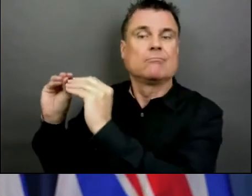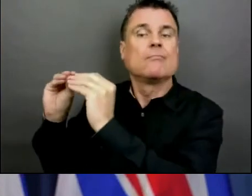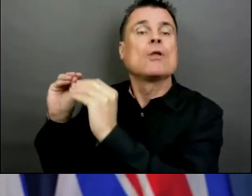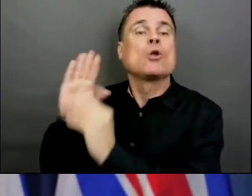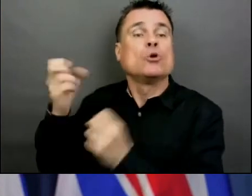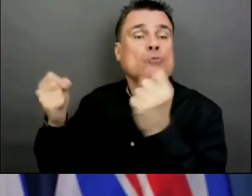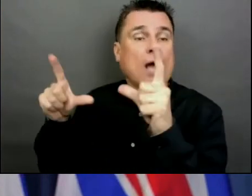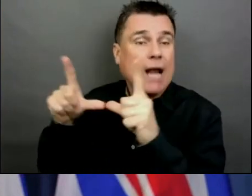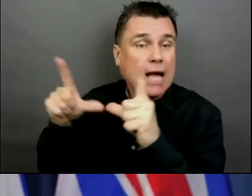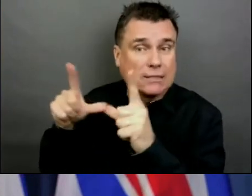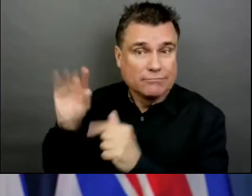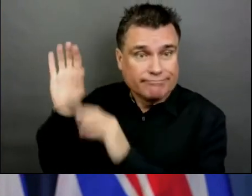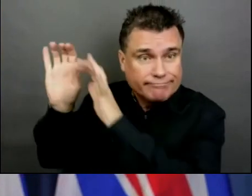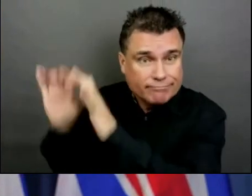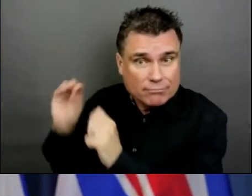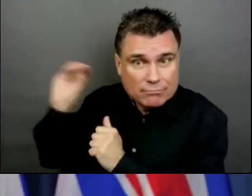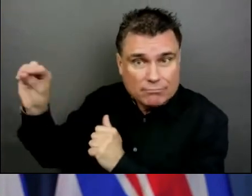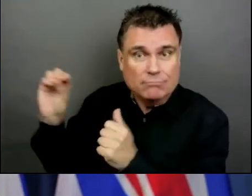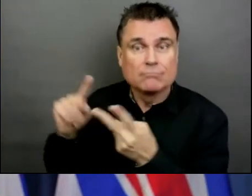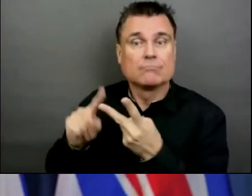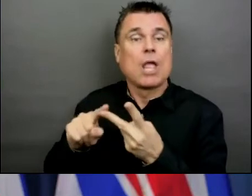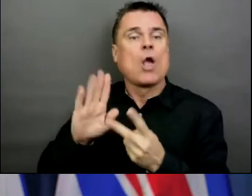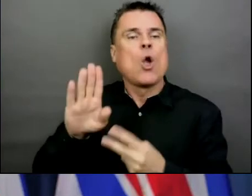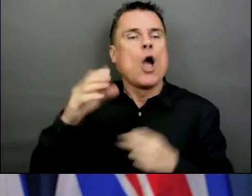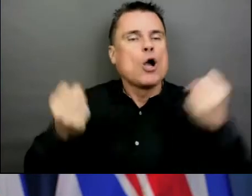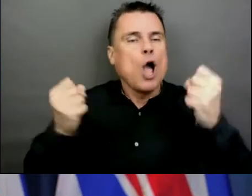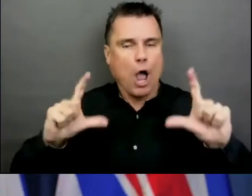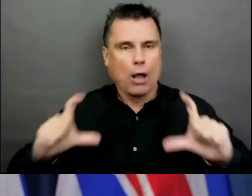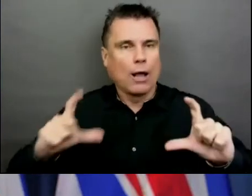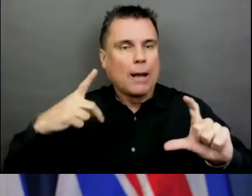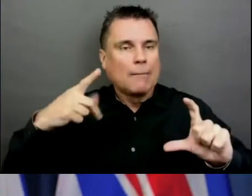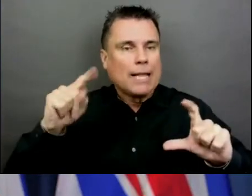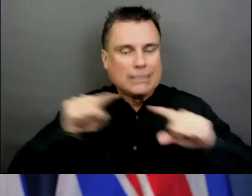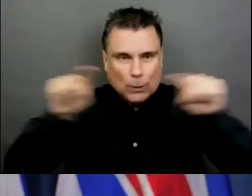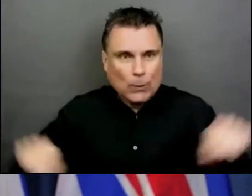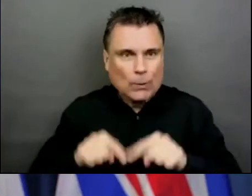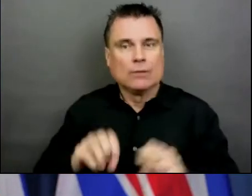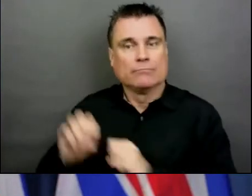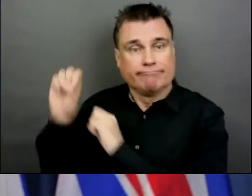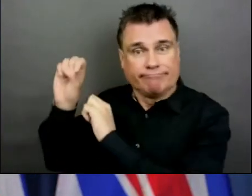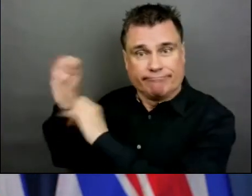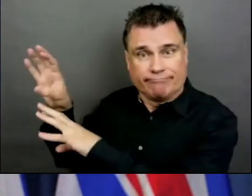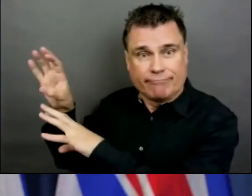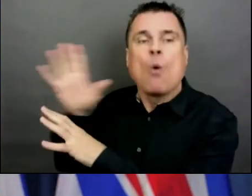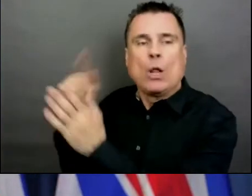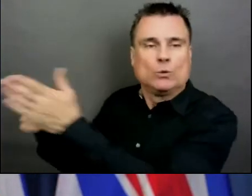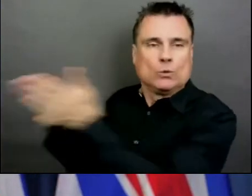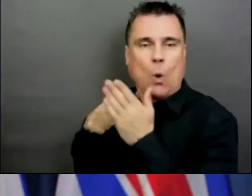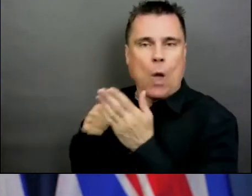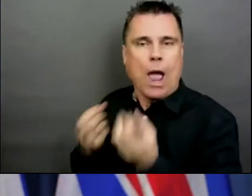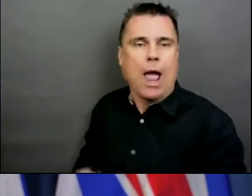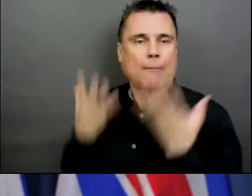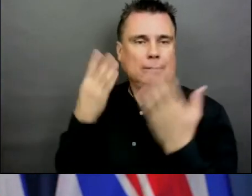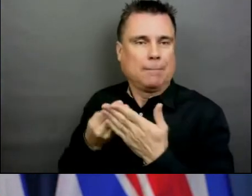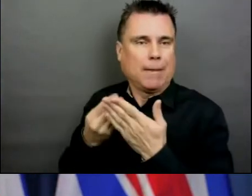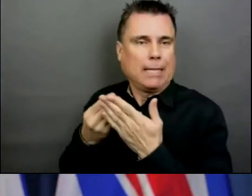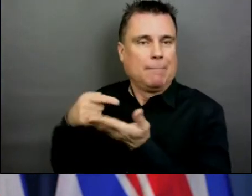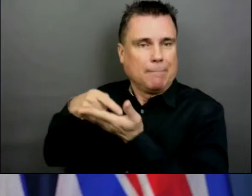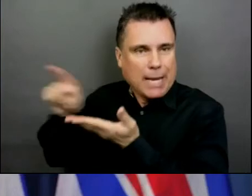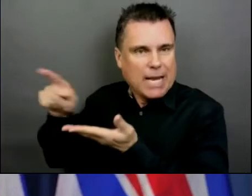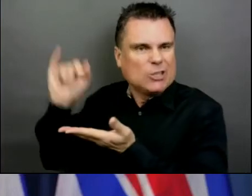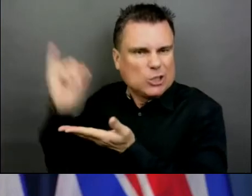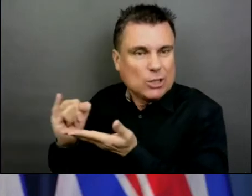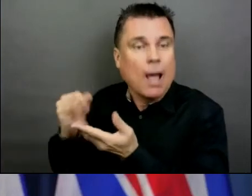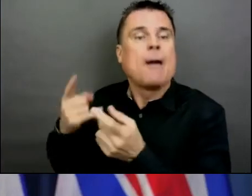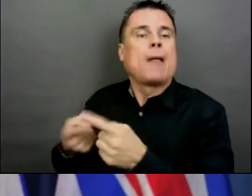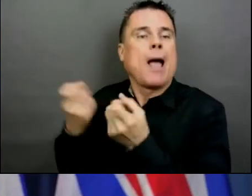look at how changes that you may want to make to your coverage will affect your savings and premiums. For example, if you have a new driver in the family who's going to